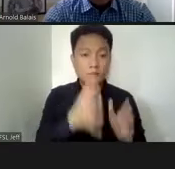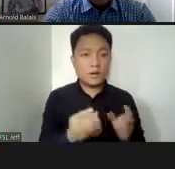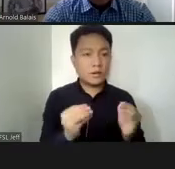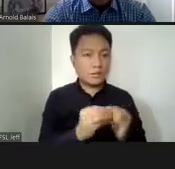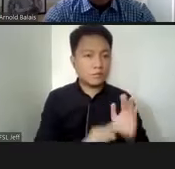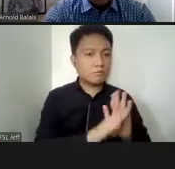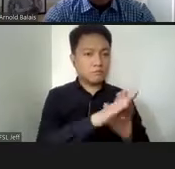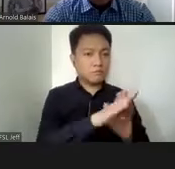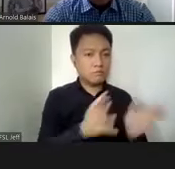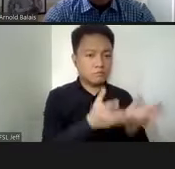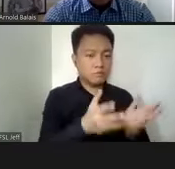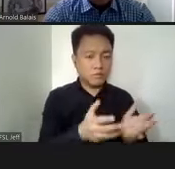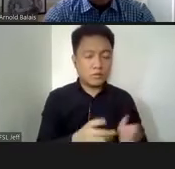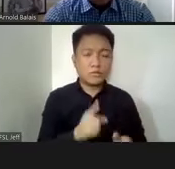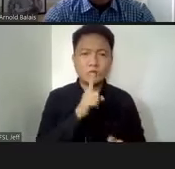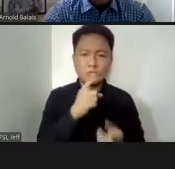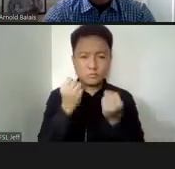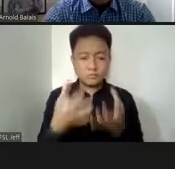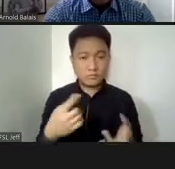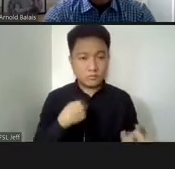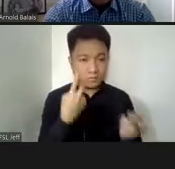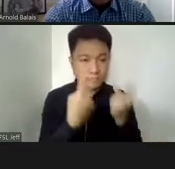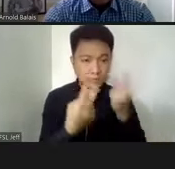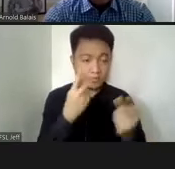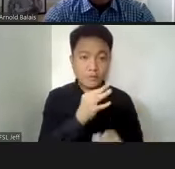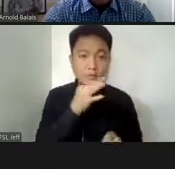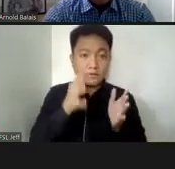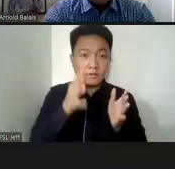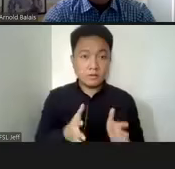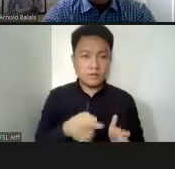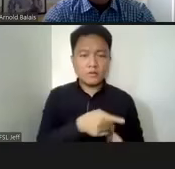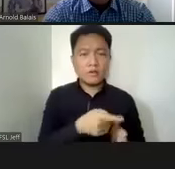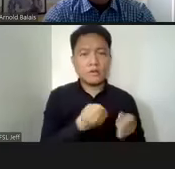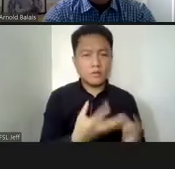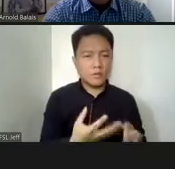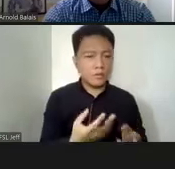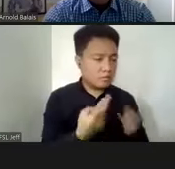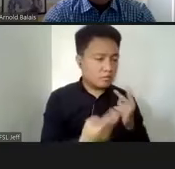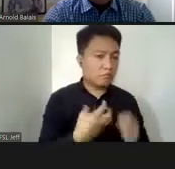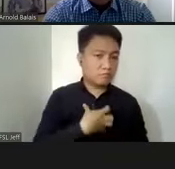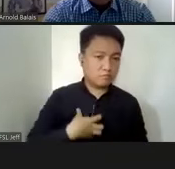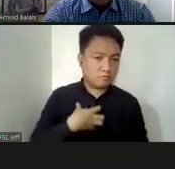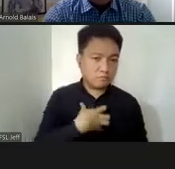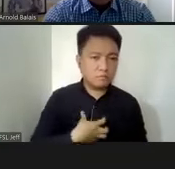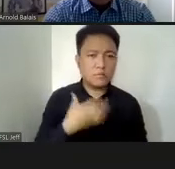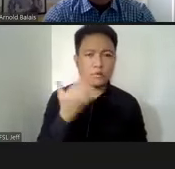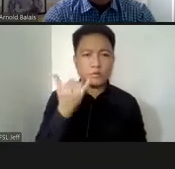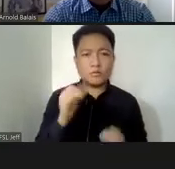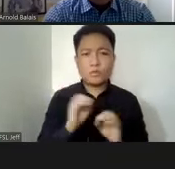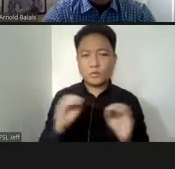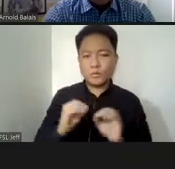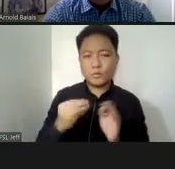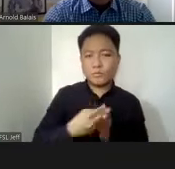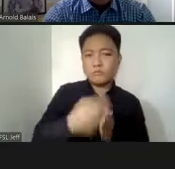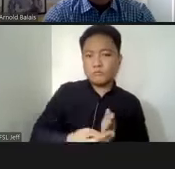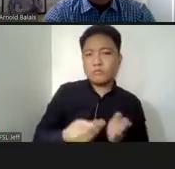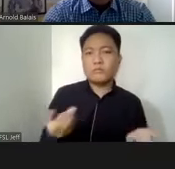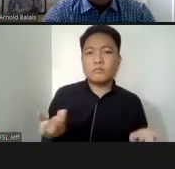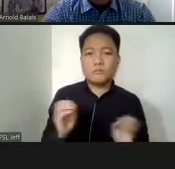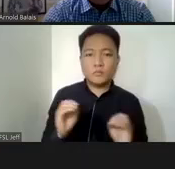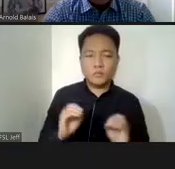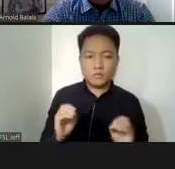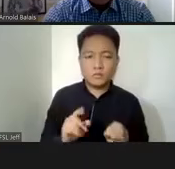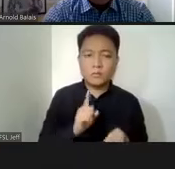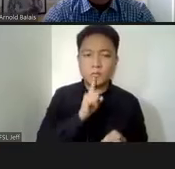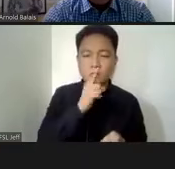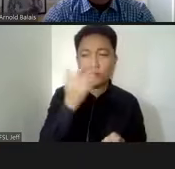we have no buyers because it's not reaching the market. Why? it's controlled by whoever can advertise